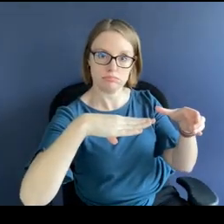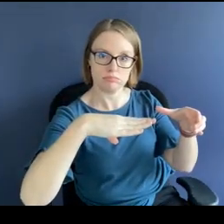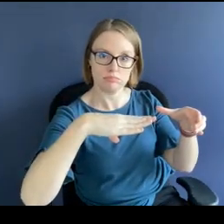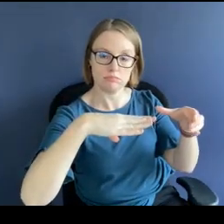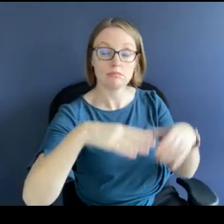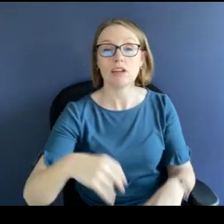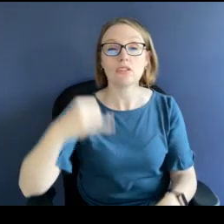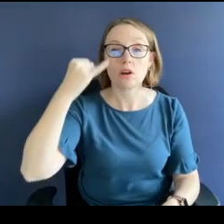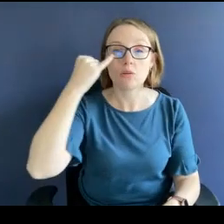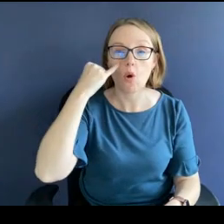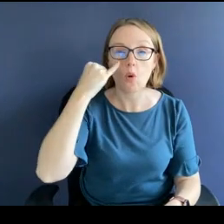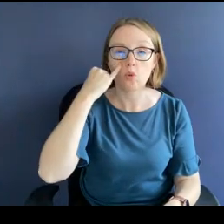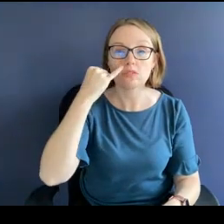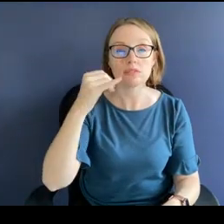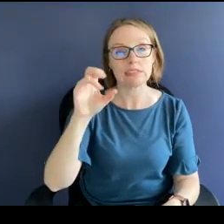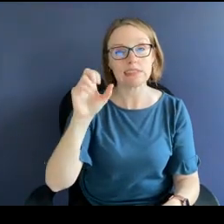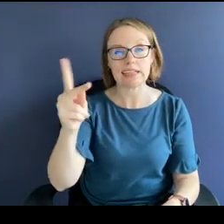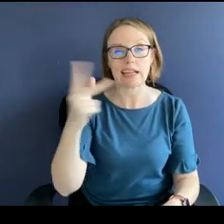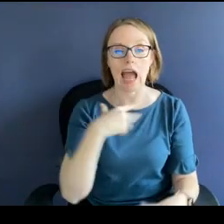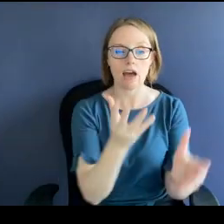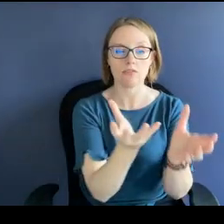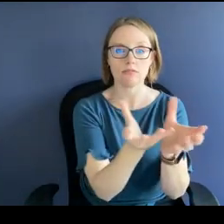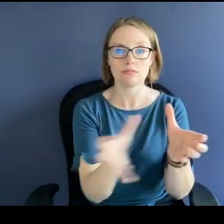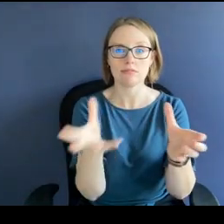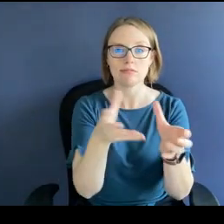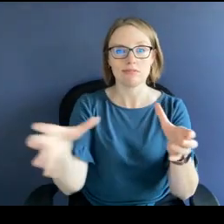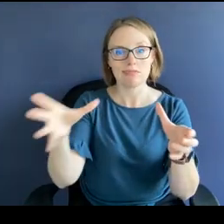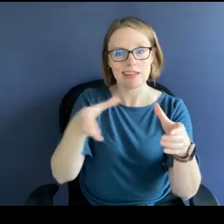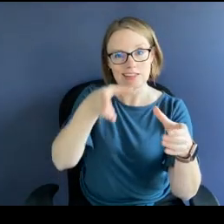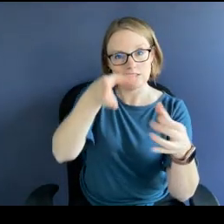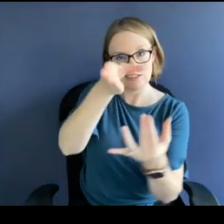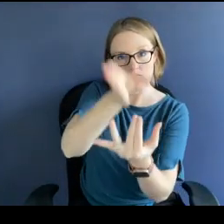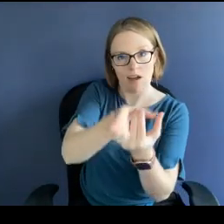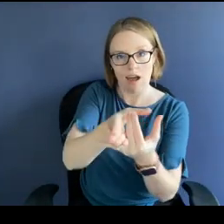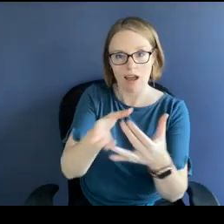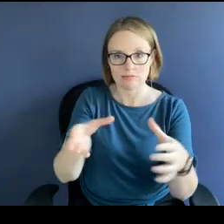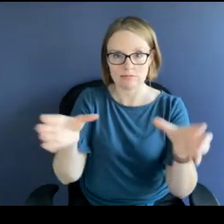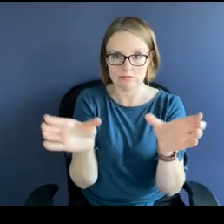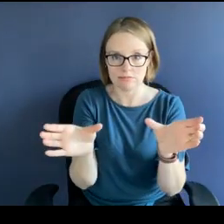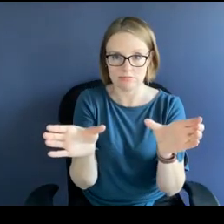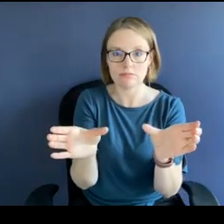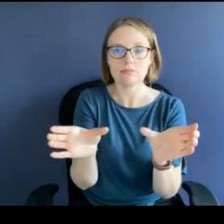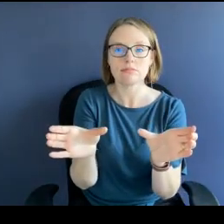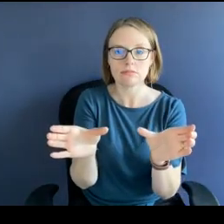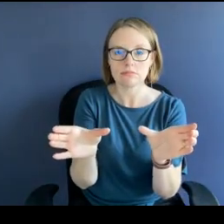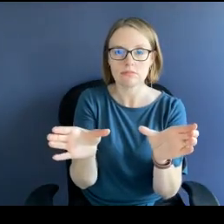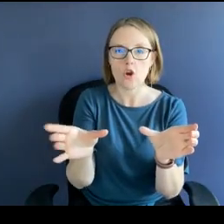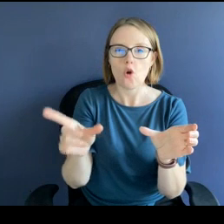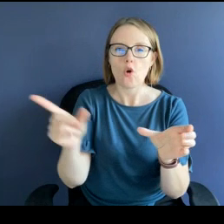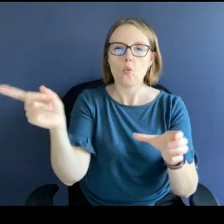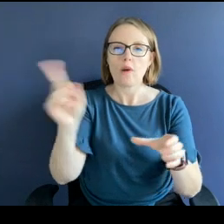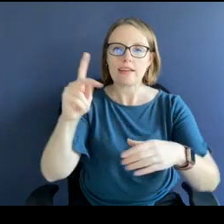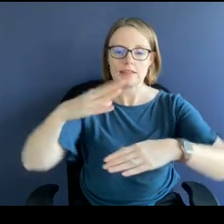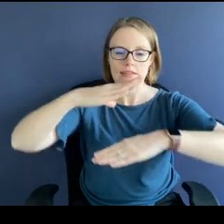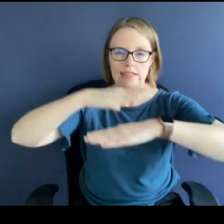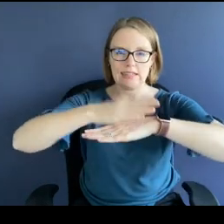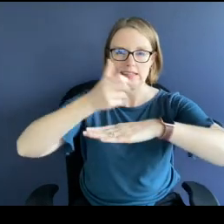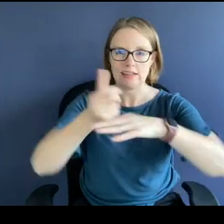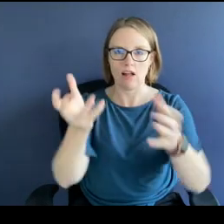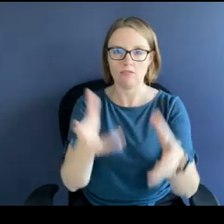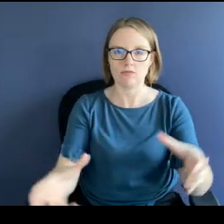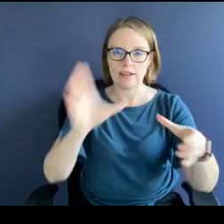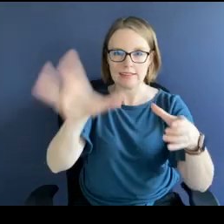are multiple bowl sinks, the CFS must be centered on the overall sink itself.